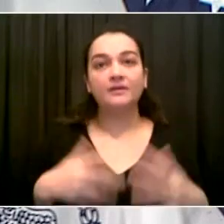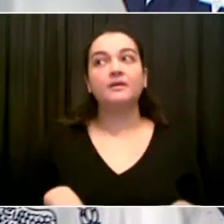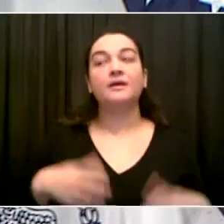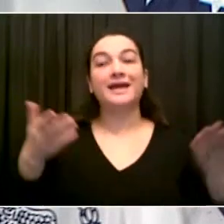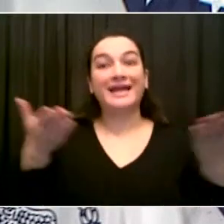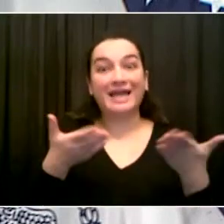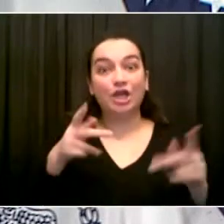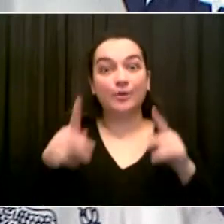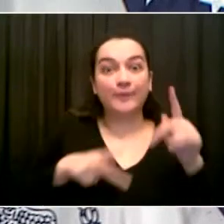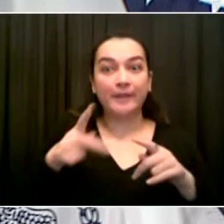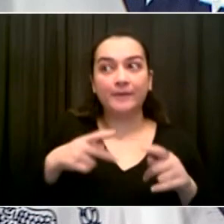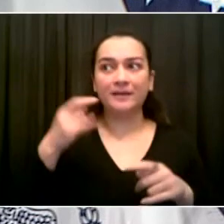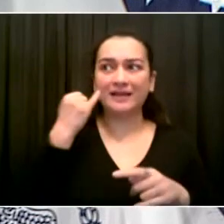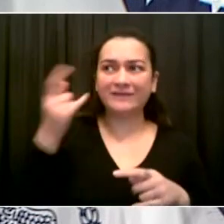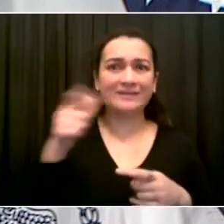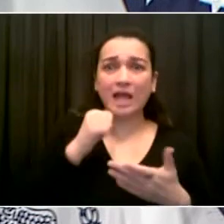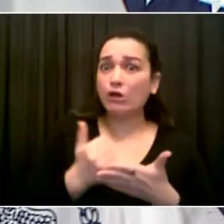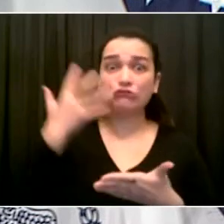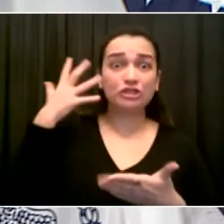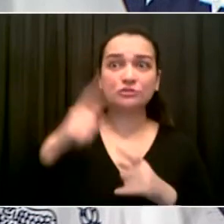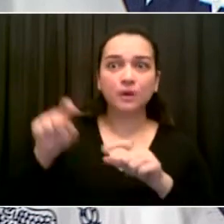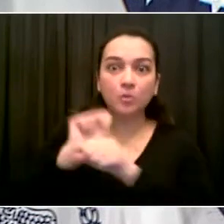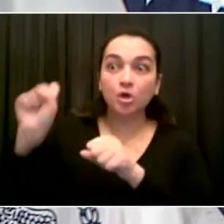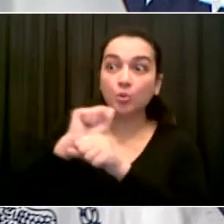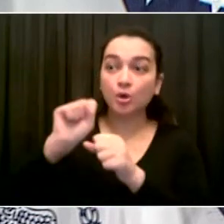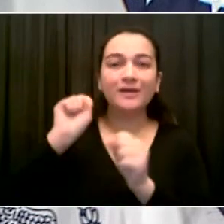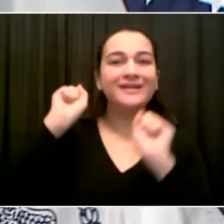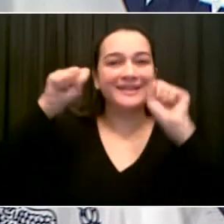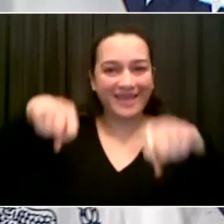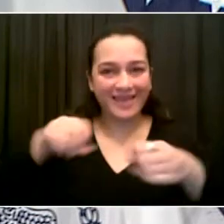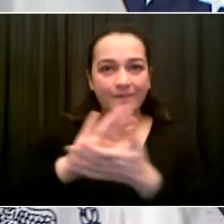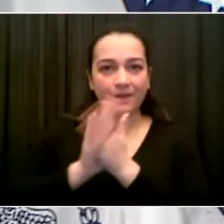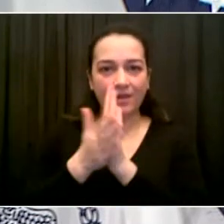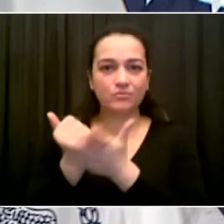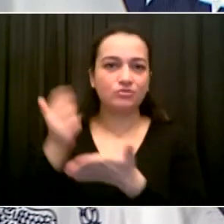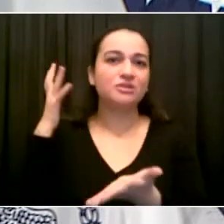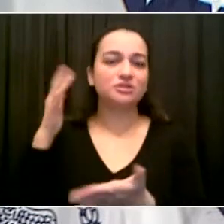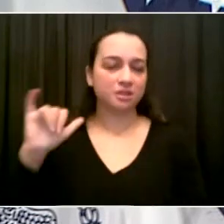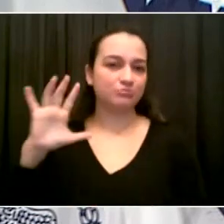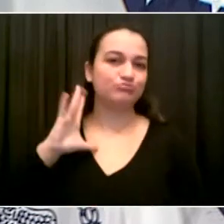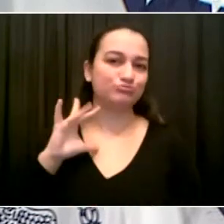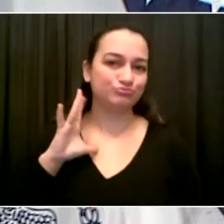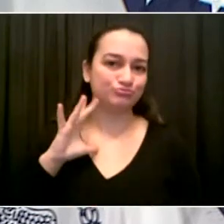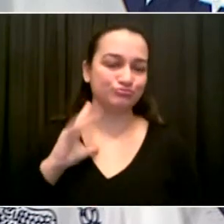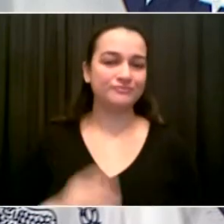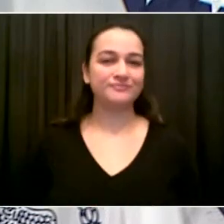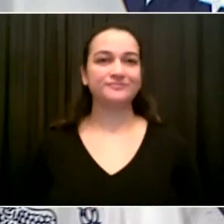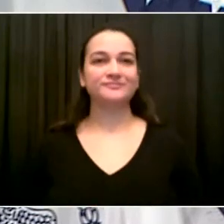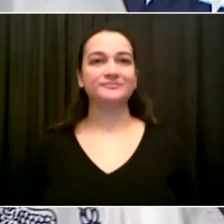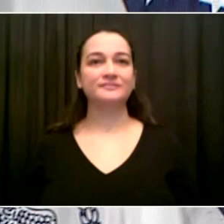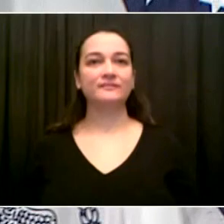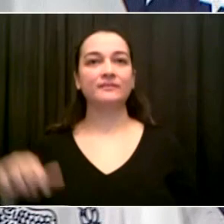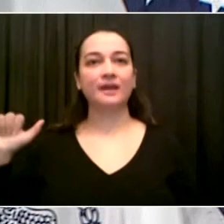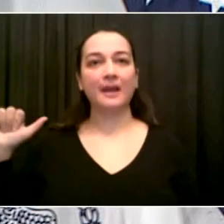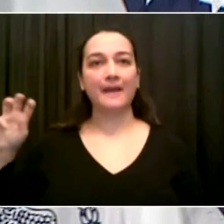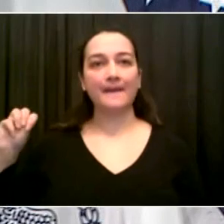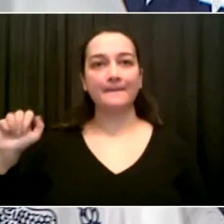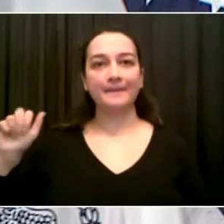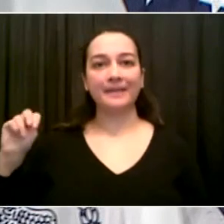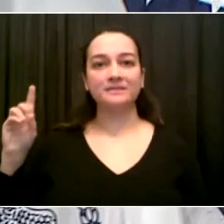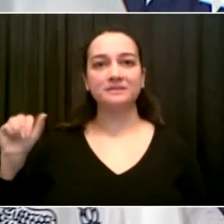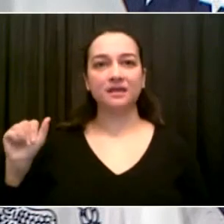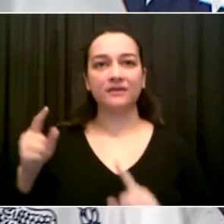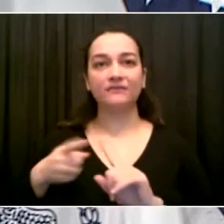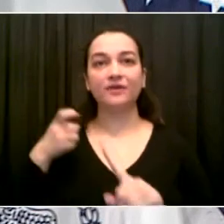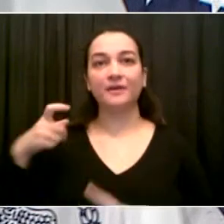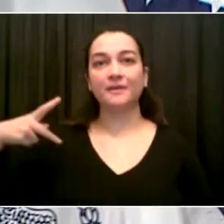here. Next is Amanda from Politico. Morning, Mr. Mayor. How are you? I'm doing well, Amanda. How